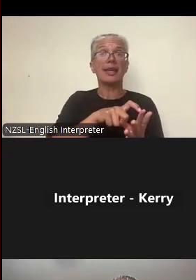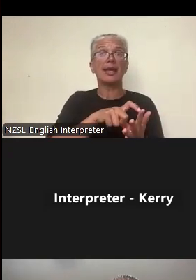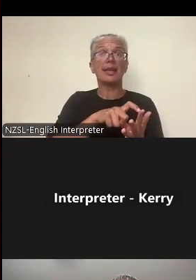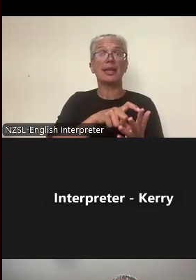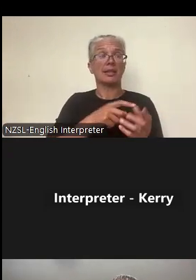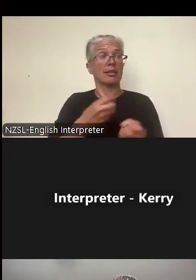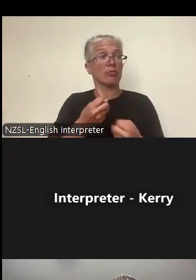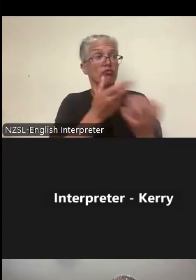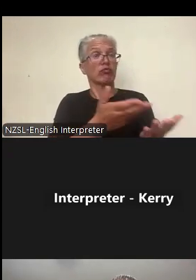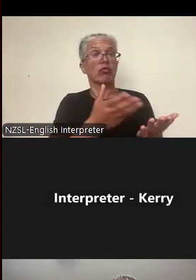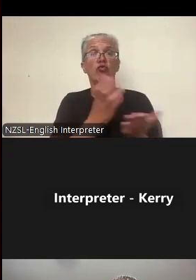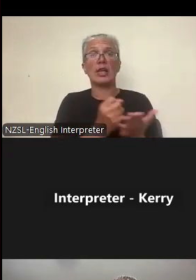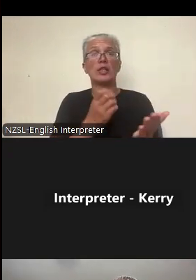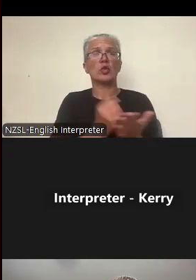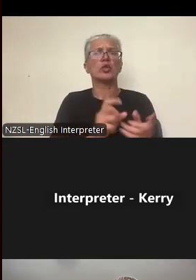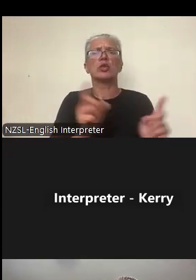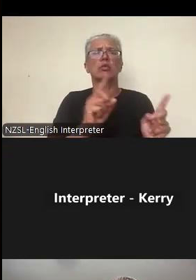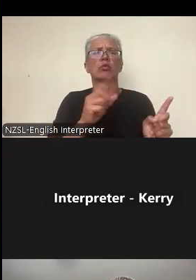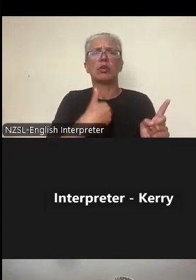are required.